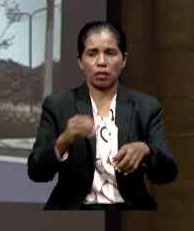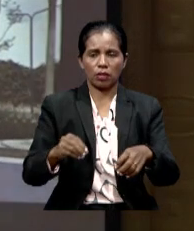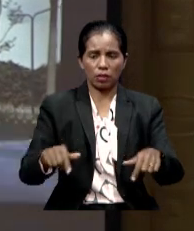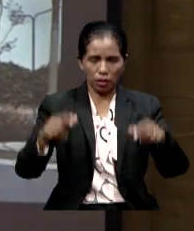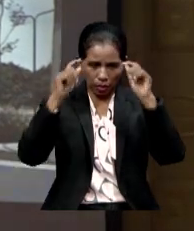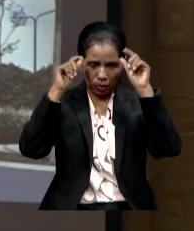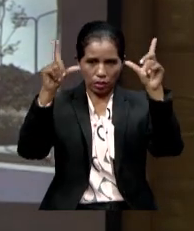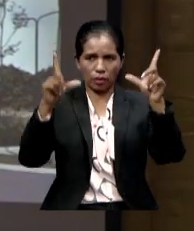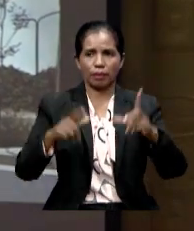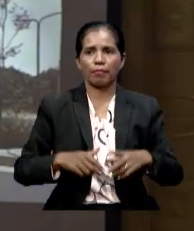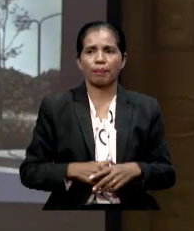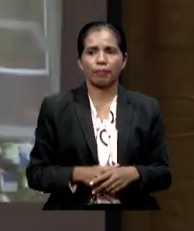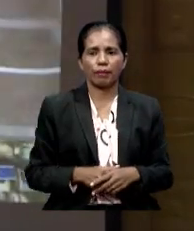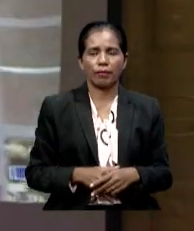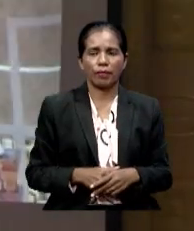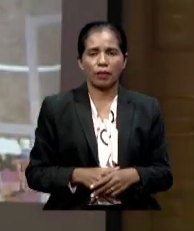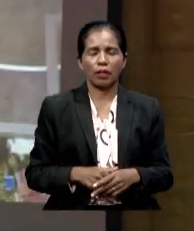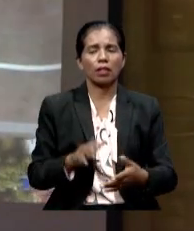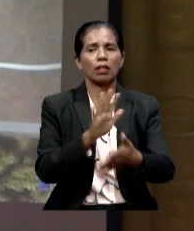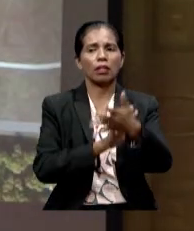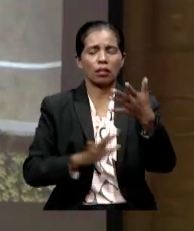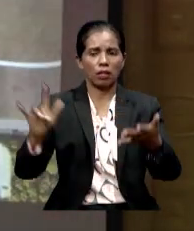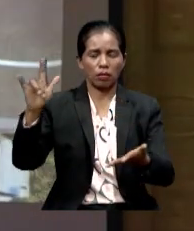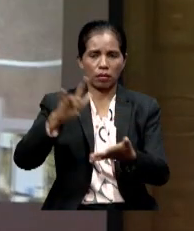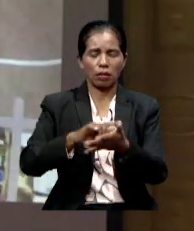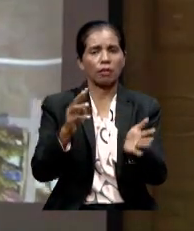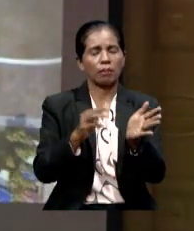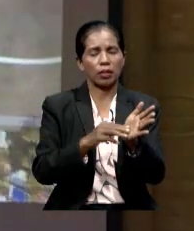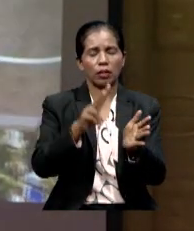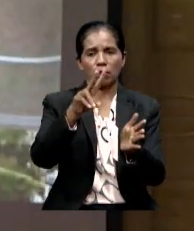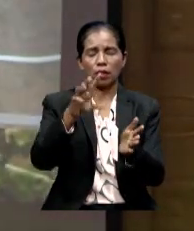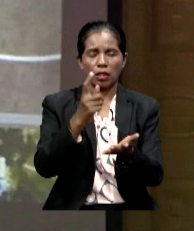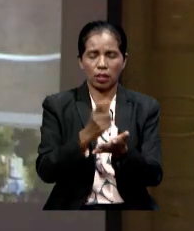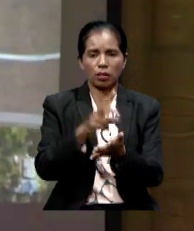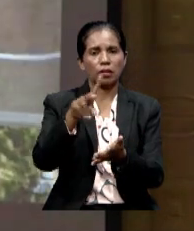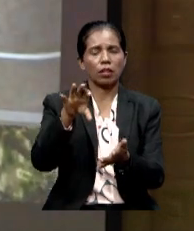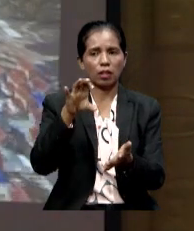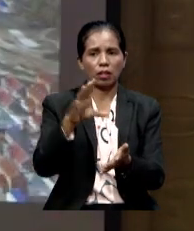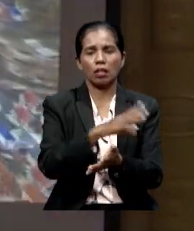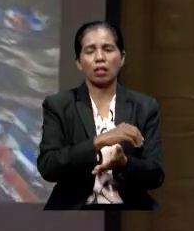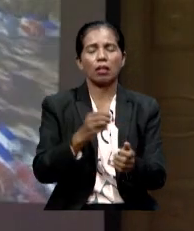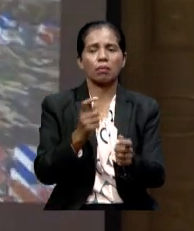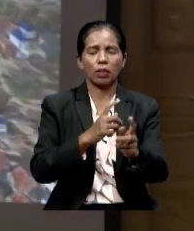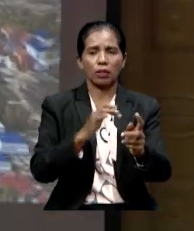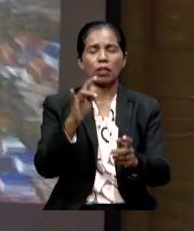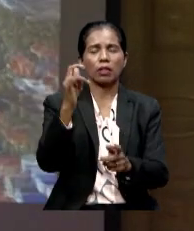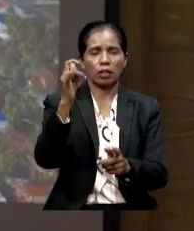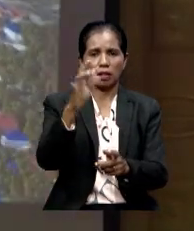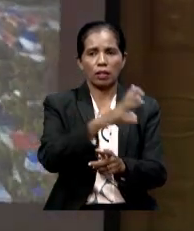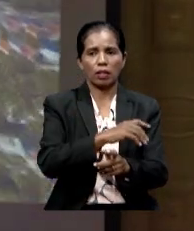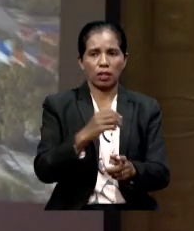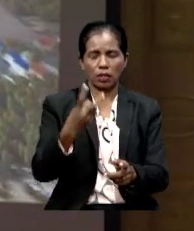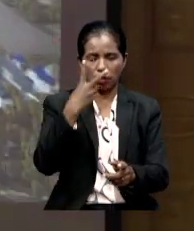Leste. Pista para construção do aeroporto do metro Rio Rua Atushira inclui o taxi runway, torre controlo na